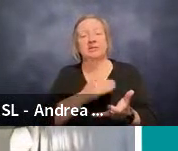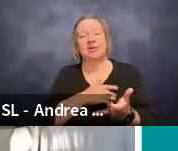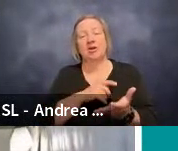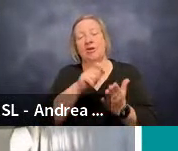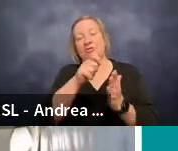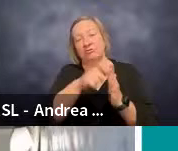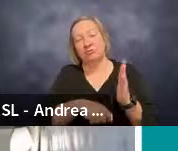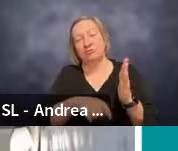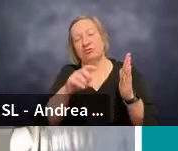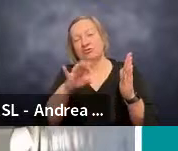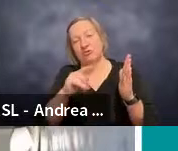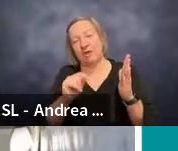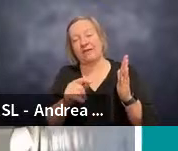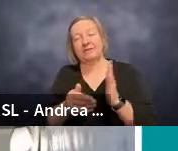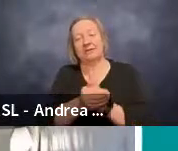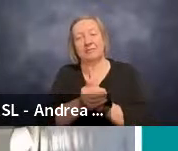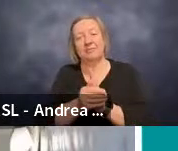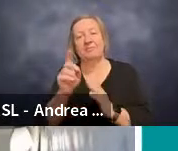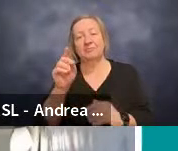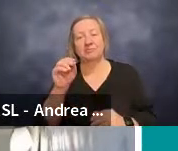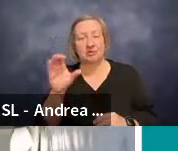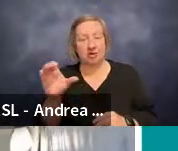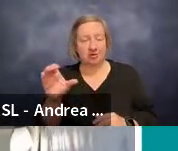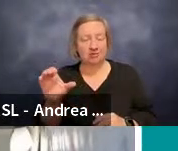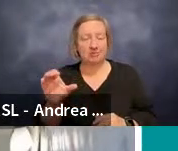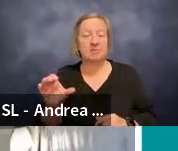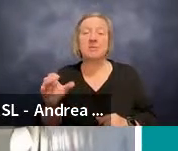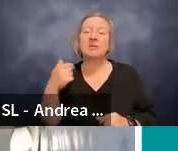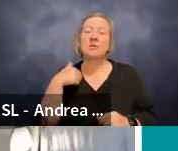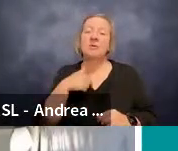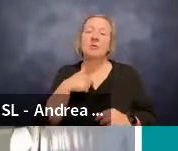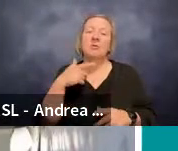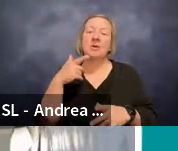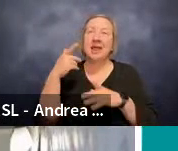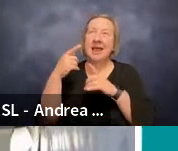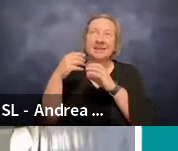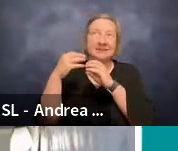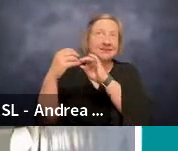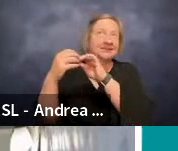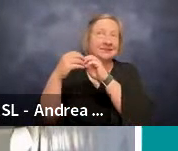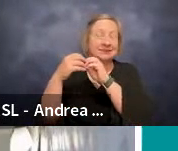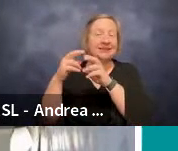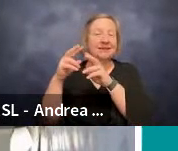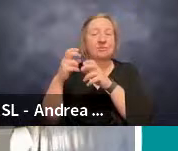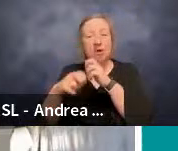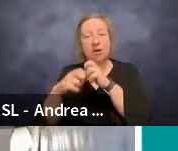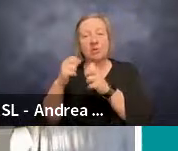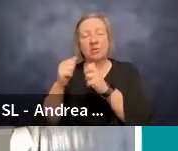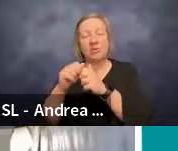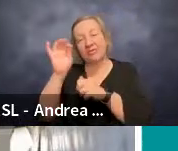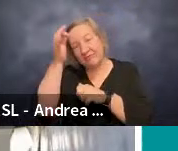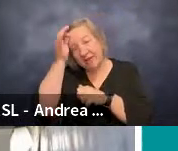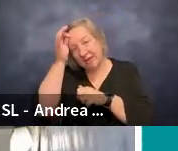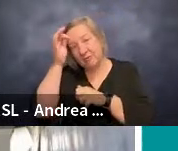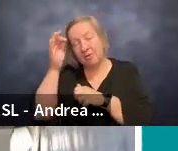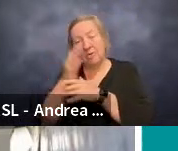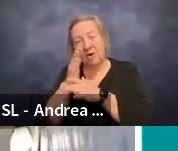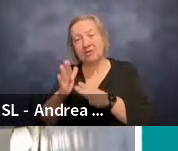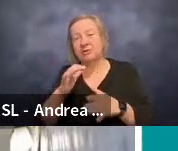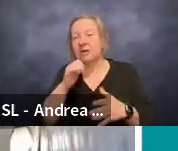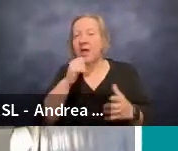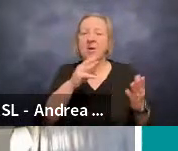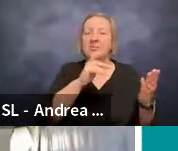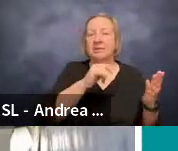We were working through issues with our federal partners. This is not, as was portrayed in the media, a